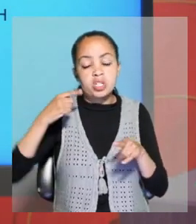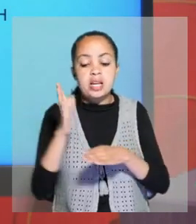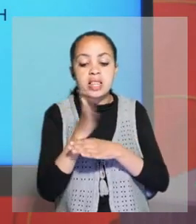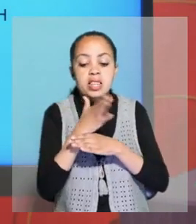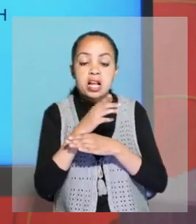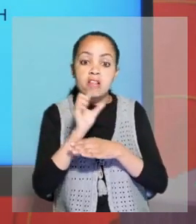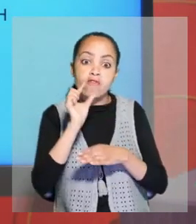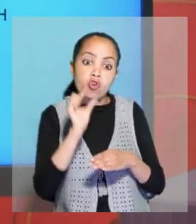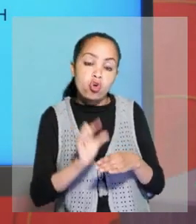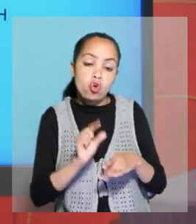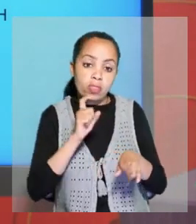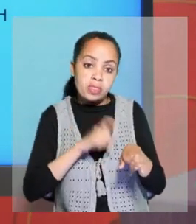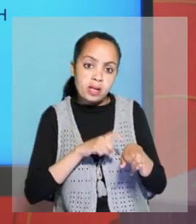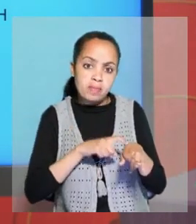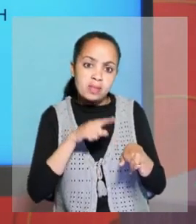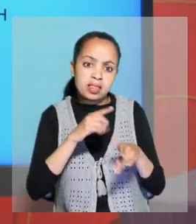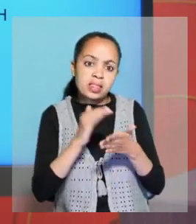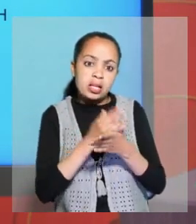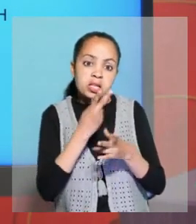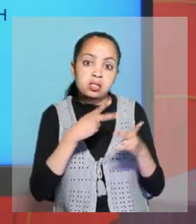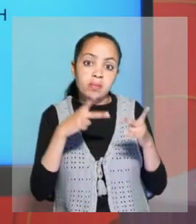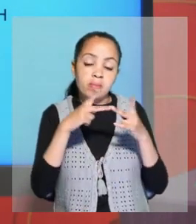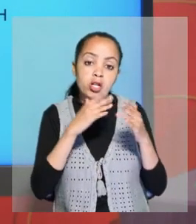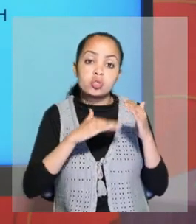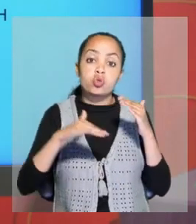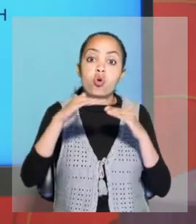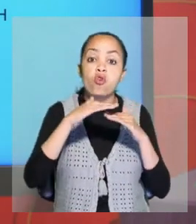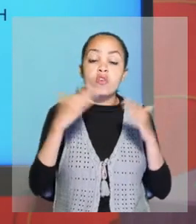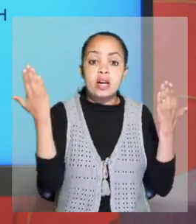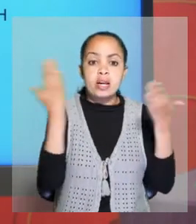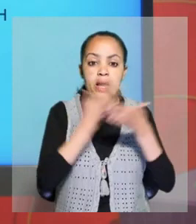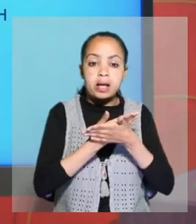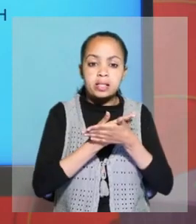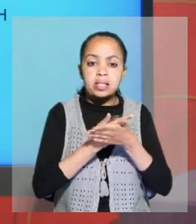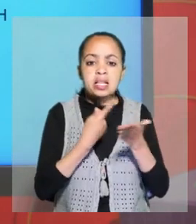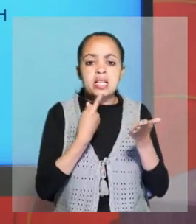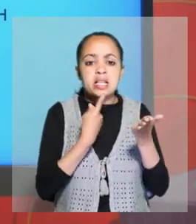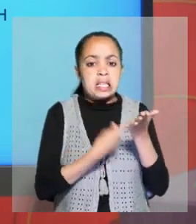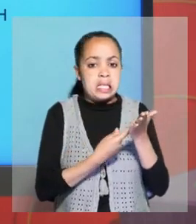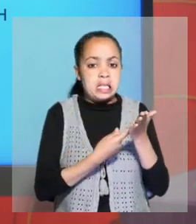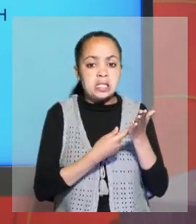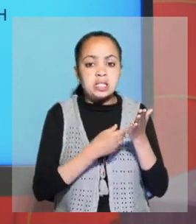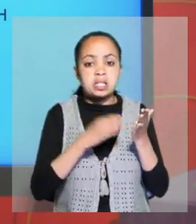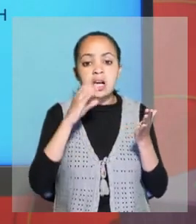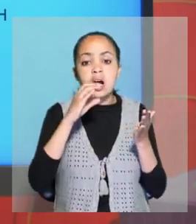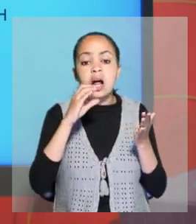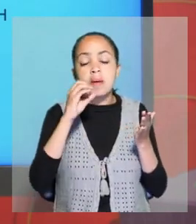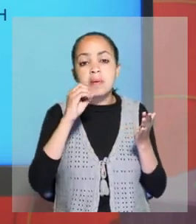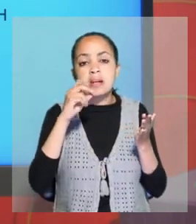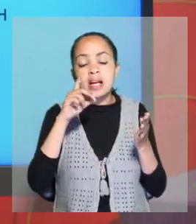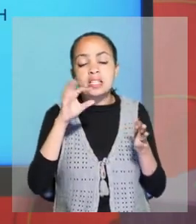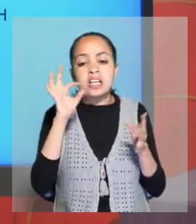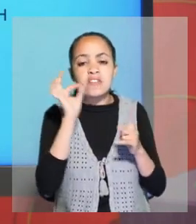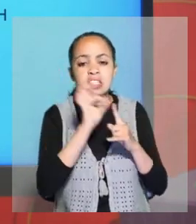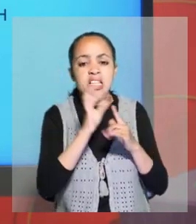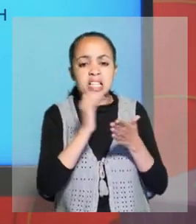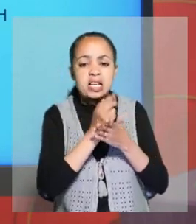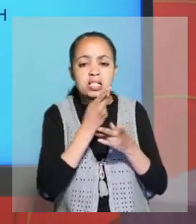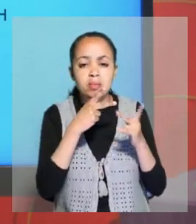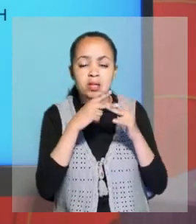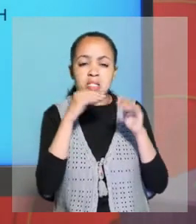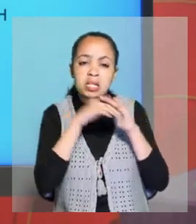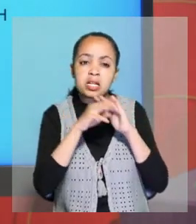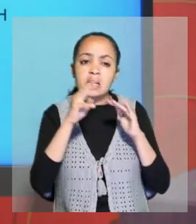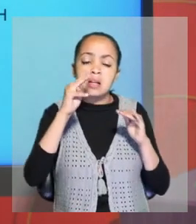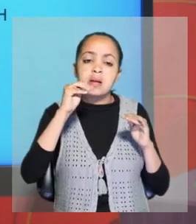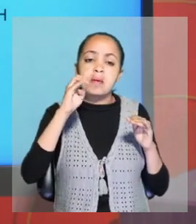become low. It takes place over a night. This fixation of carbon dioxide takes place in mesophyll